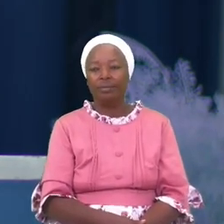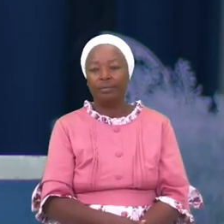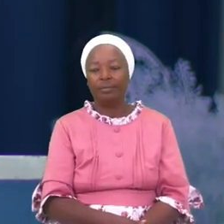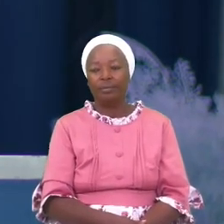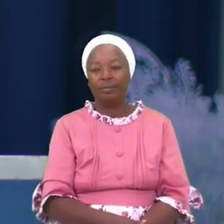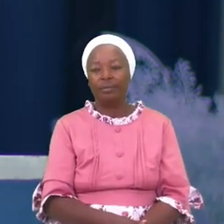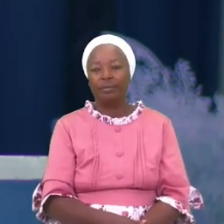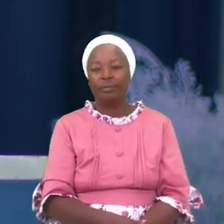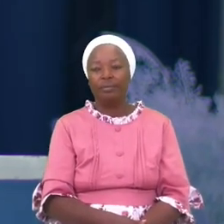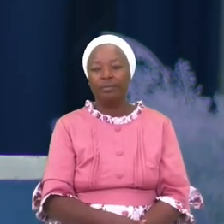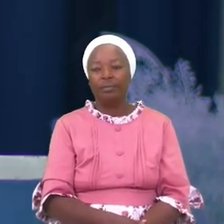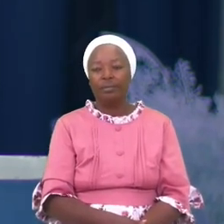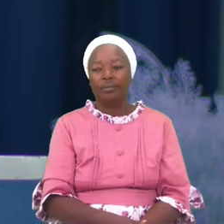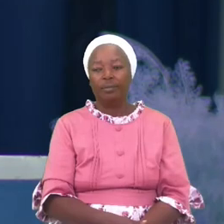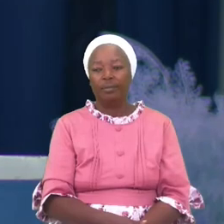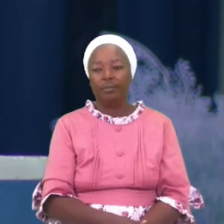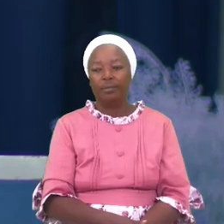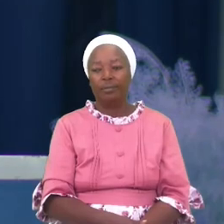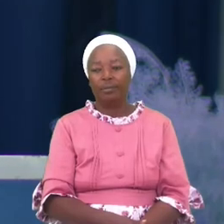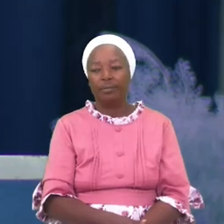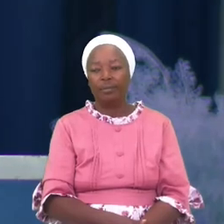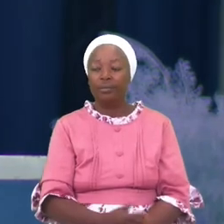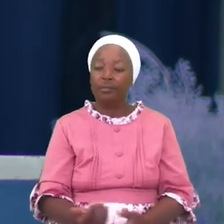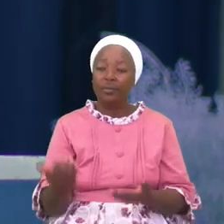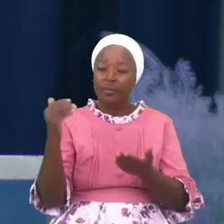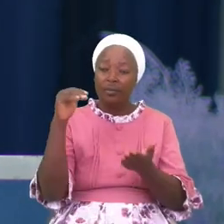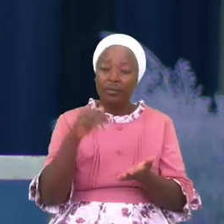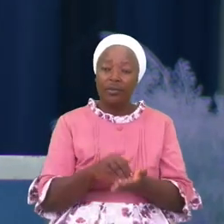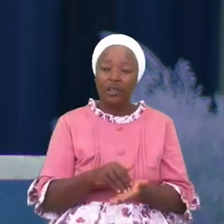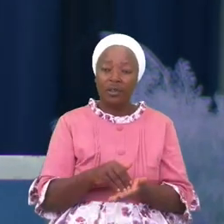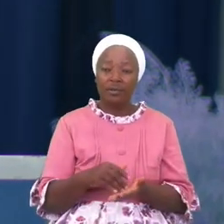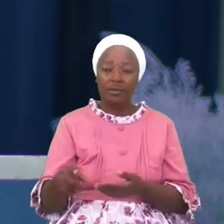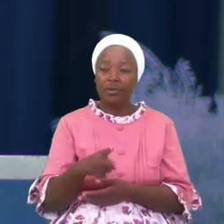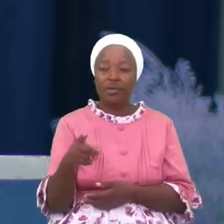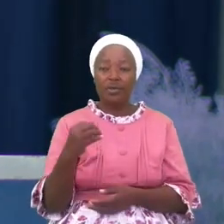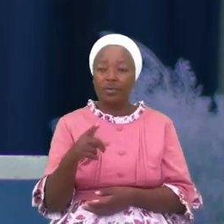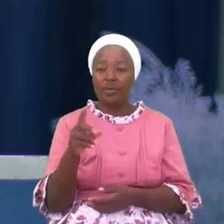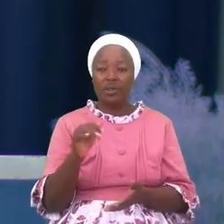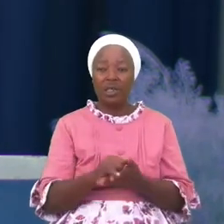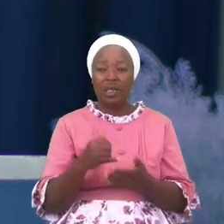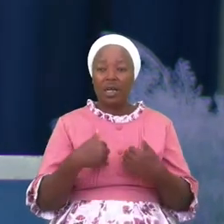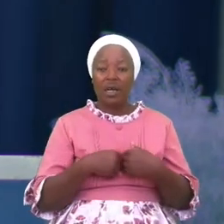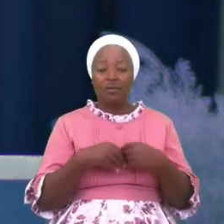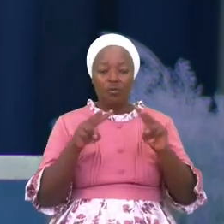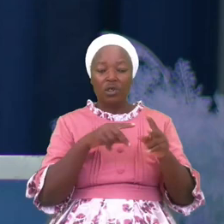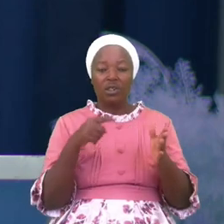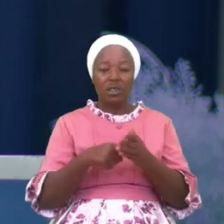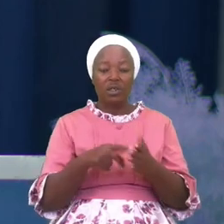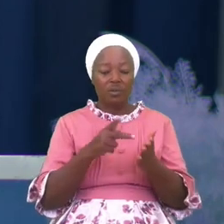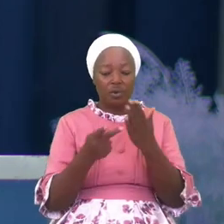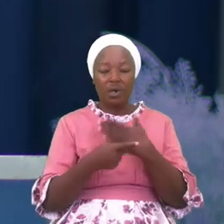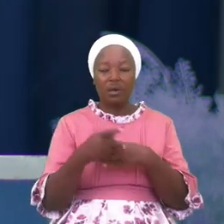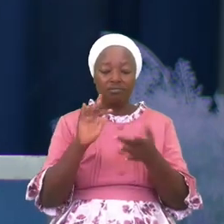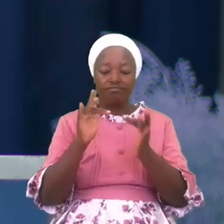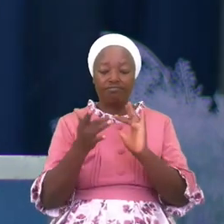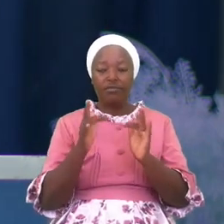Again, those of you who have watched this program online and you've surrendered your life to Jesus,